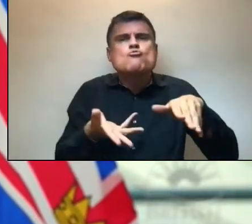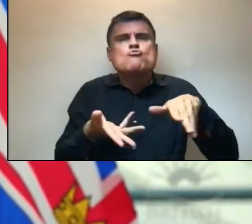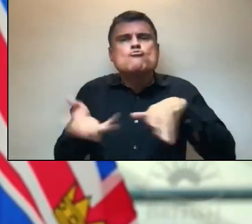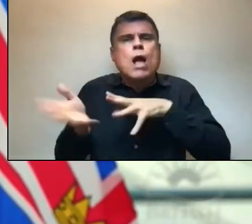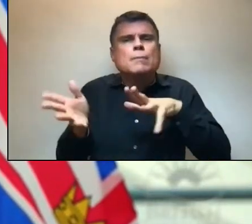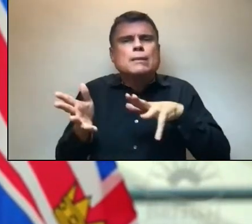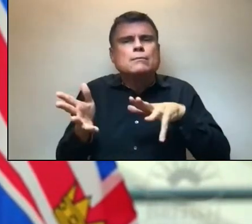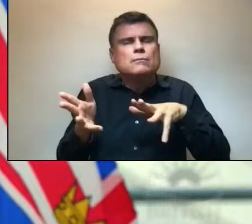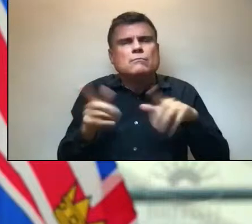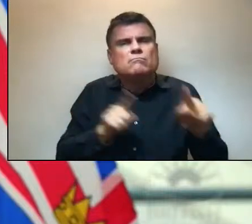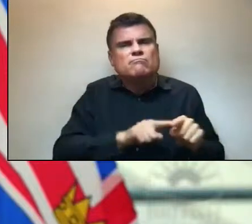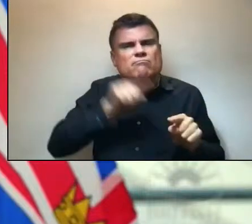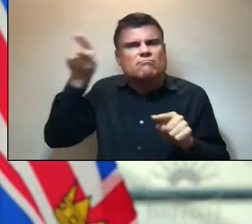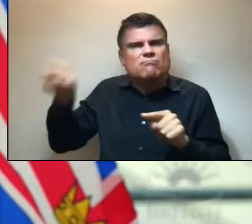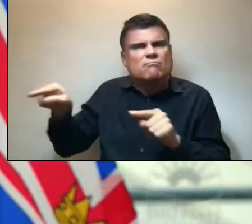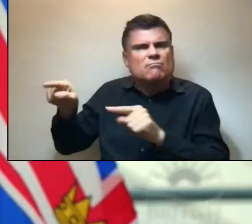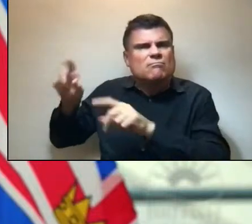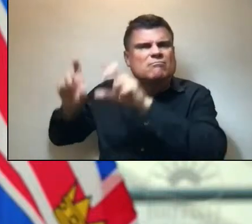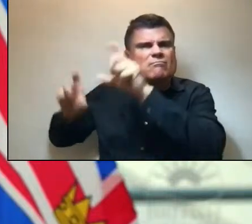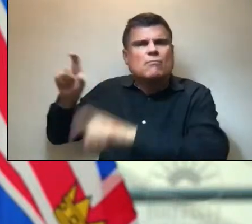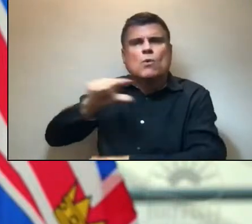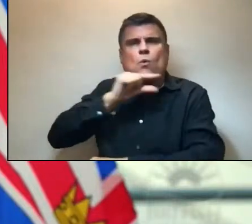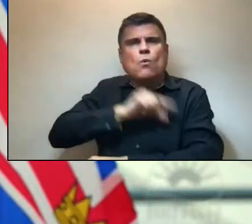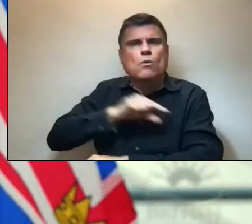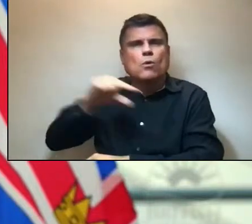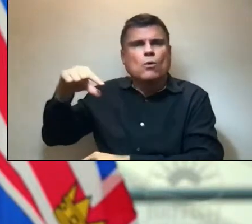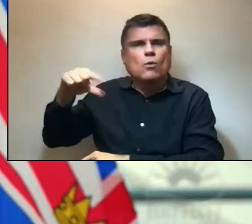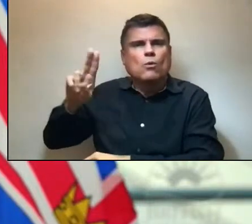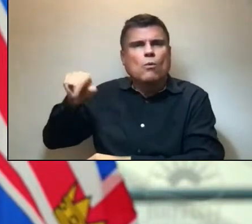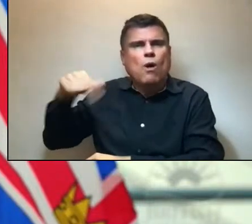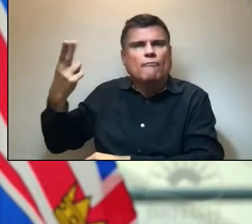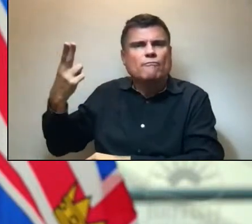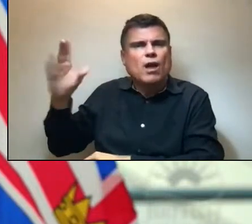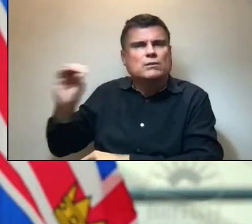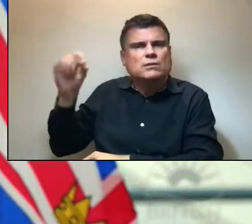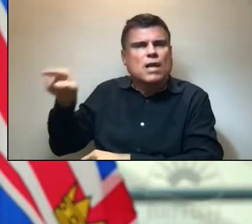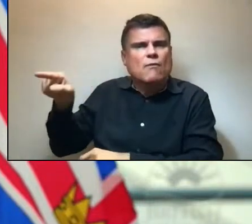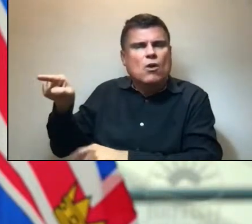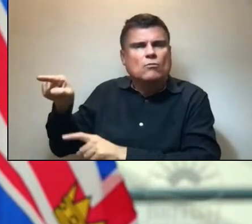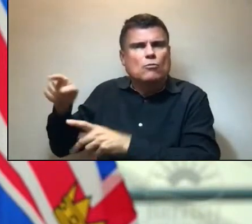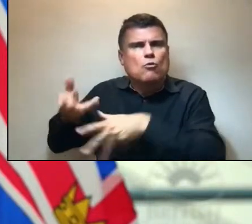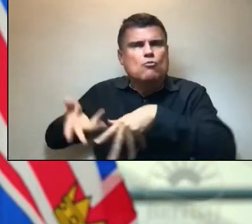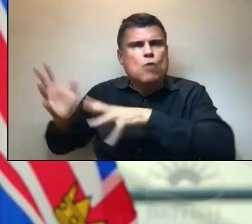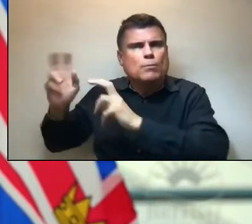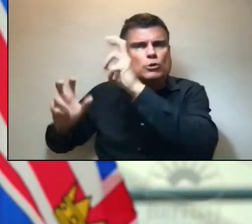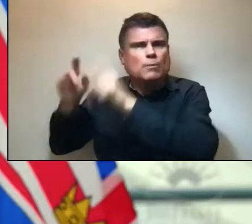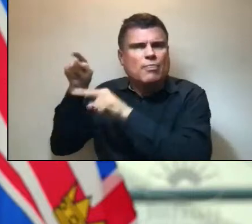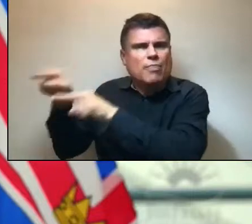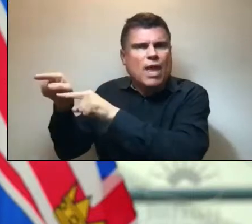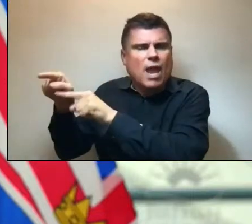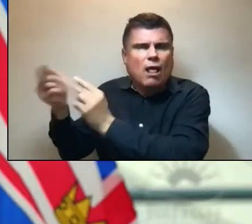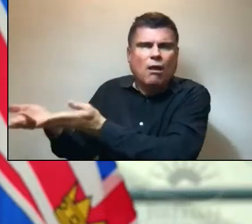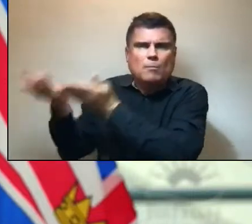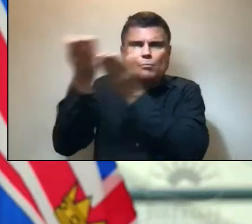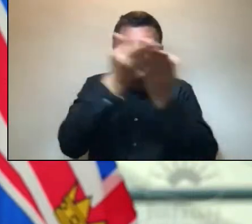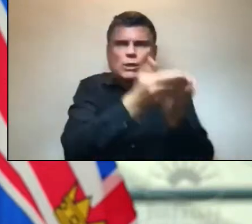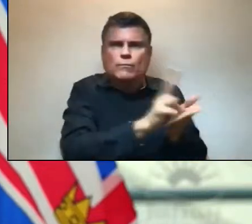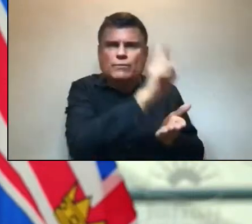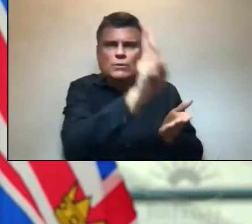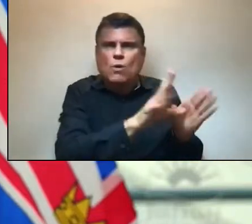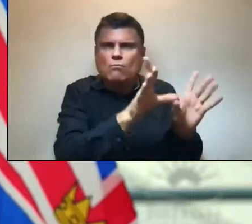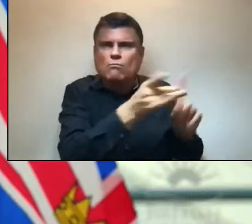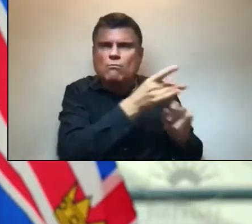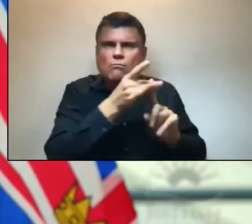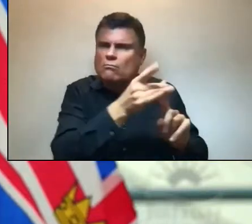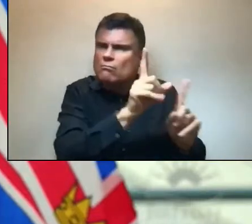How widespread was that tournament, and what did it mean for the Uvic outbreak? Could you walk us through that again? Sure. So the last